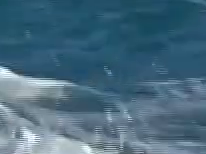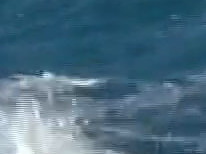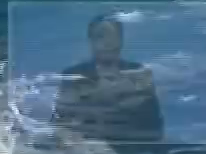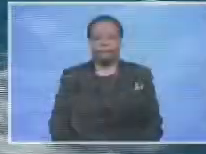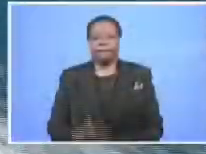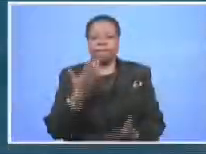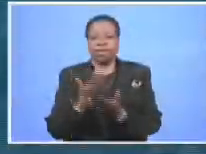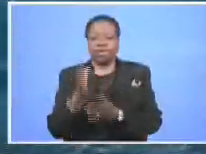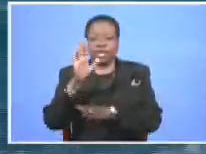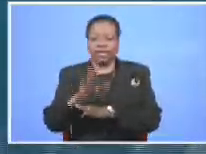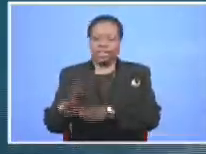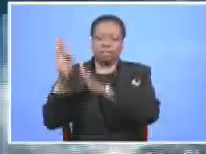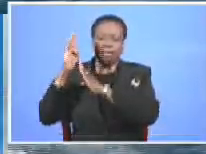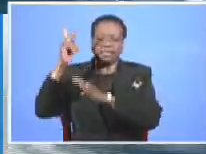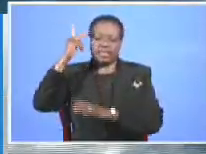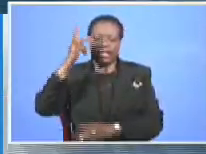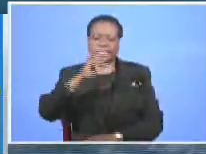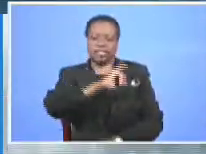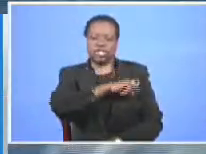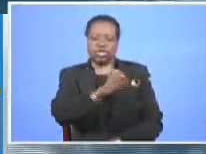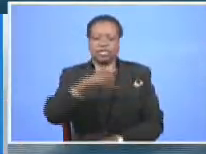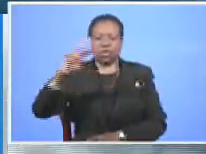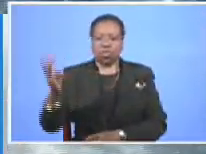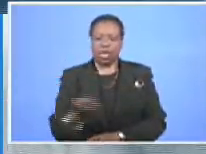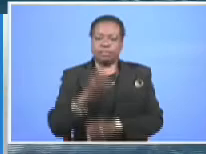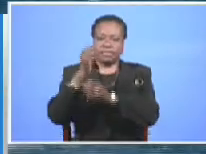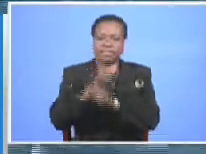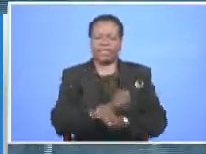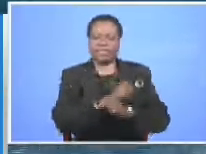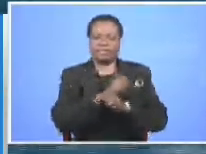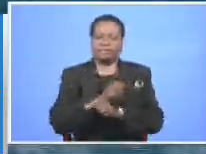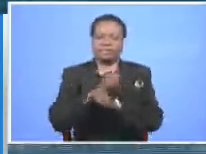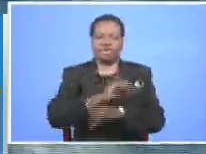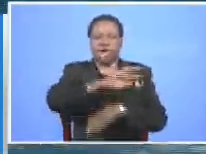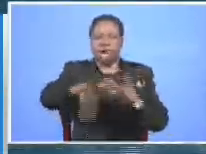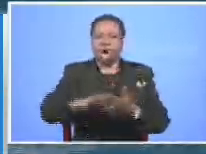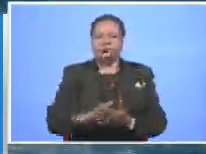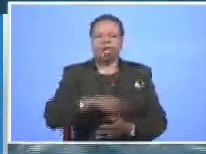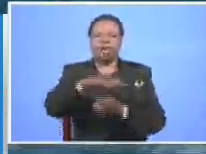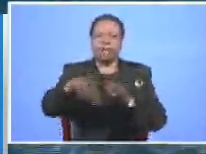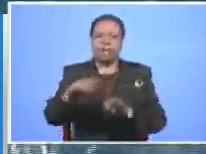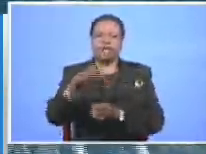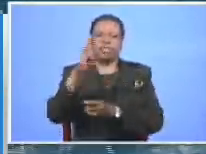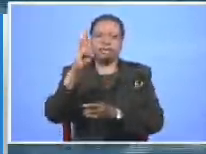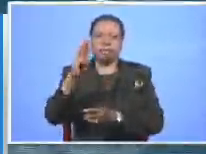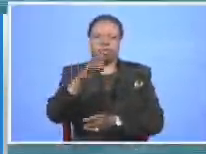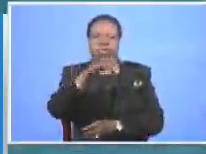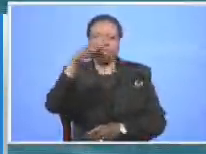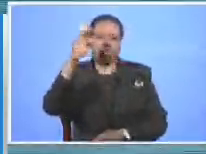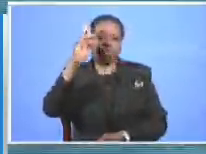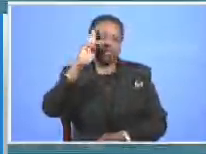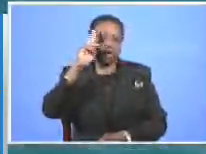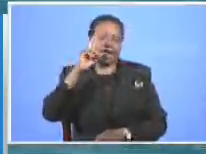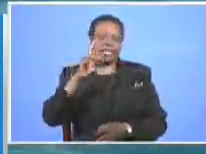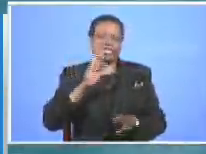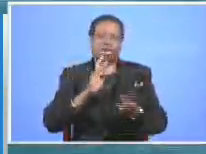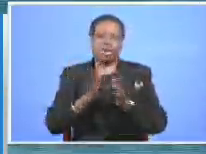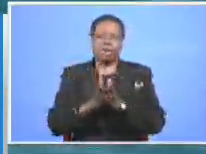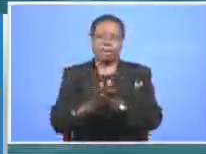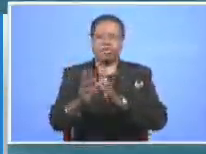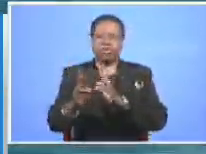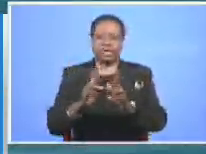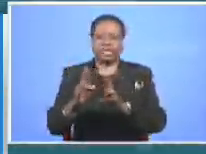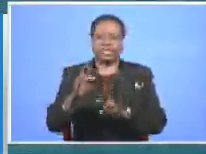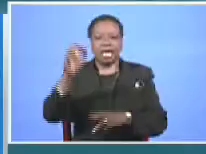Good evening, Bahamas. I'm Kelsey Johnson. Welcome to Sports Monday. It's all about the bull red regatta, and our Amajal Knowles is in